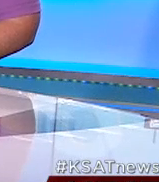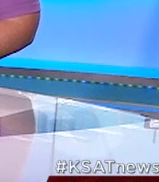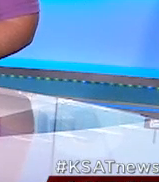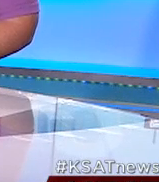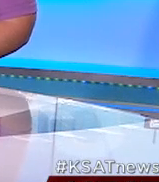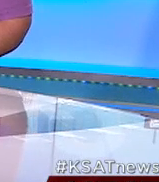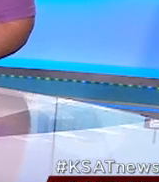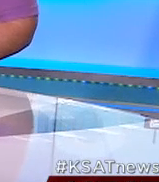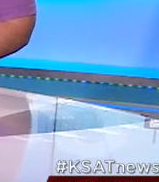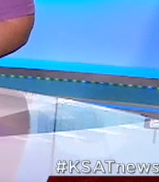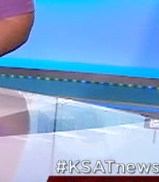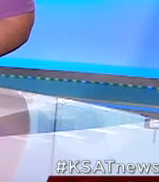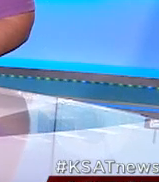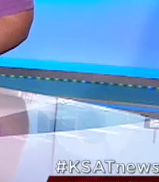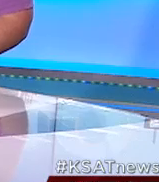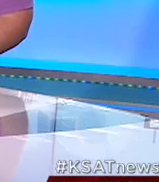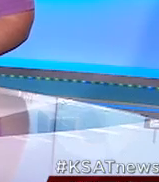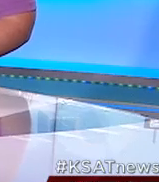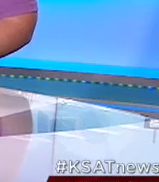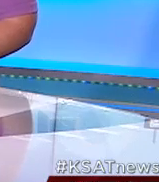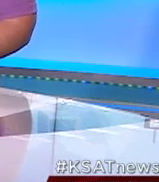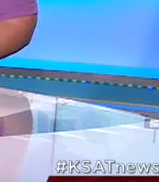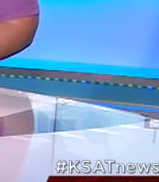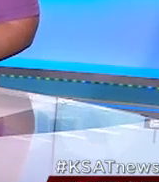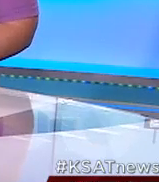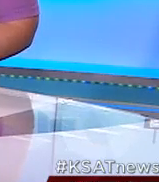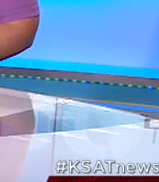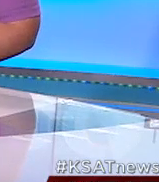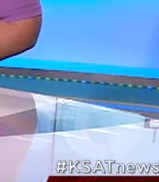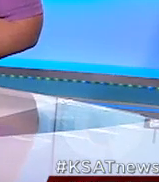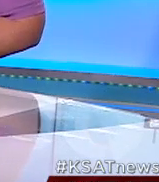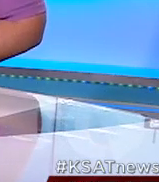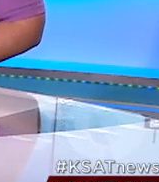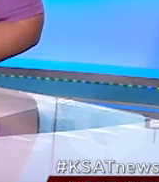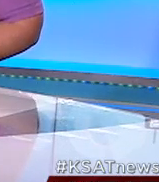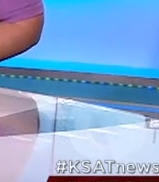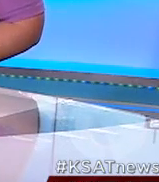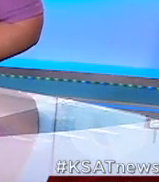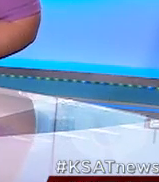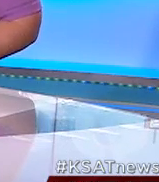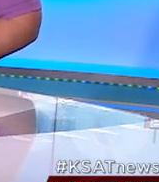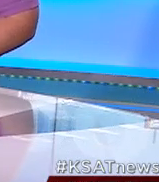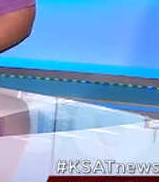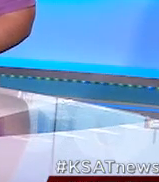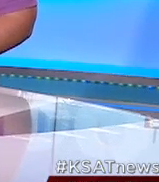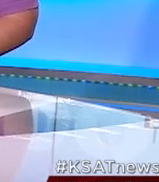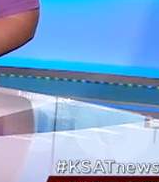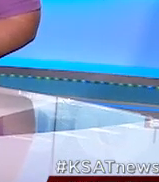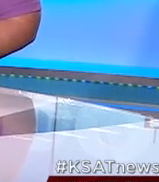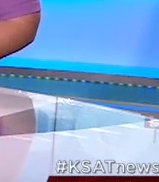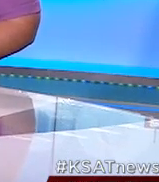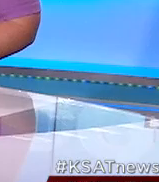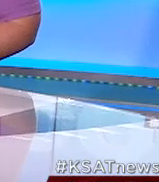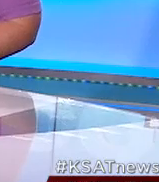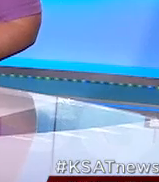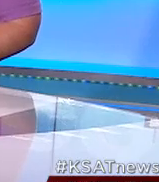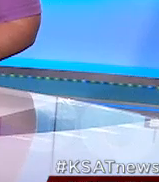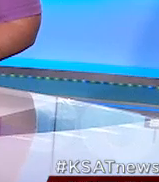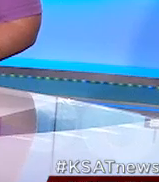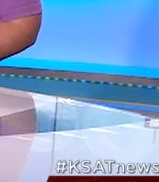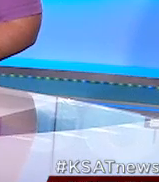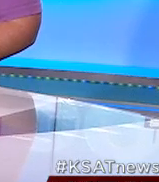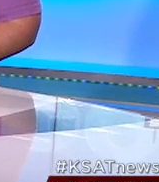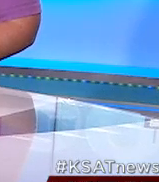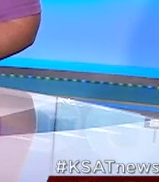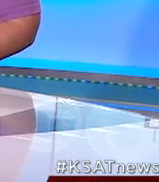That is all our time. Thanks so much for watching the news at 6. We'll see you right back here on the Night Beat at 10. And a lot of talk